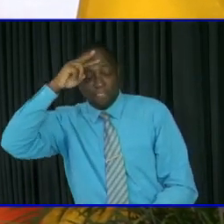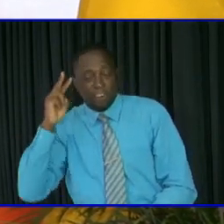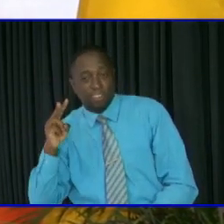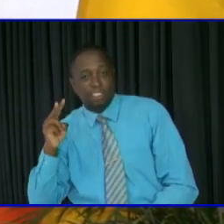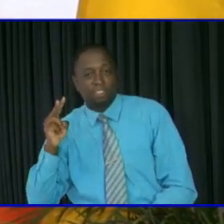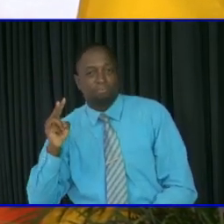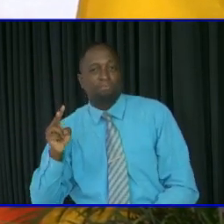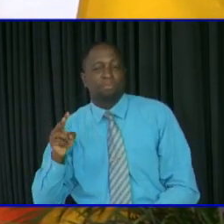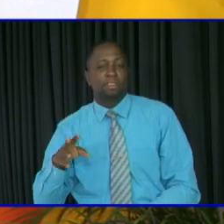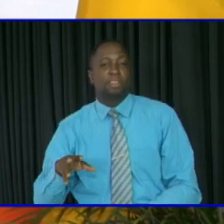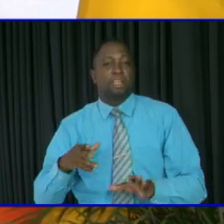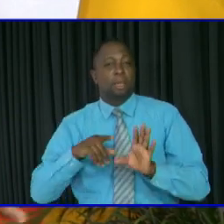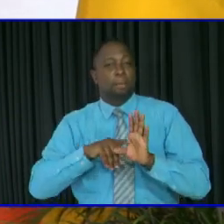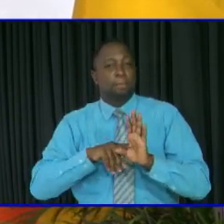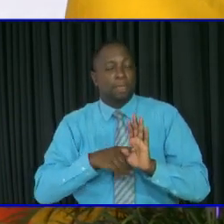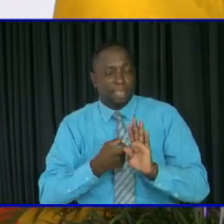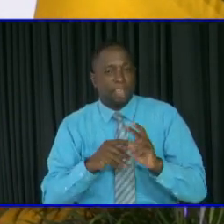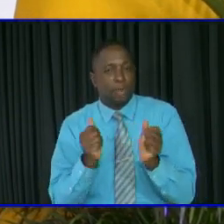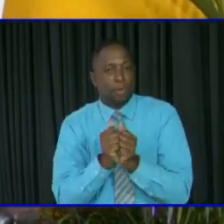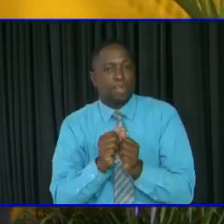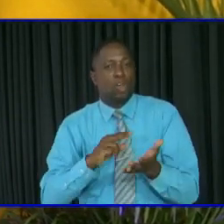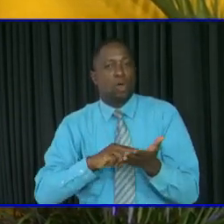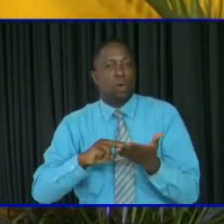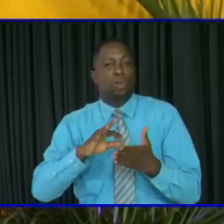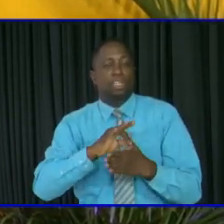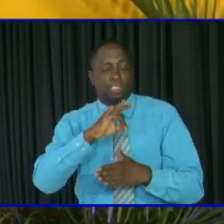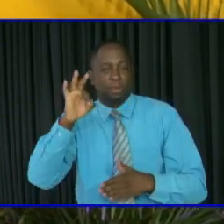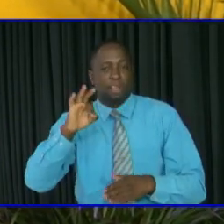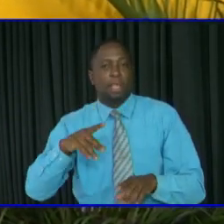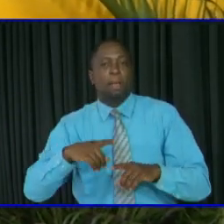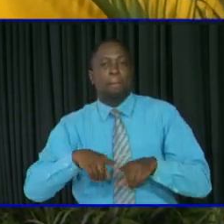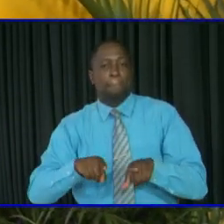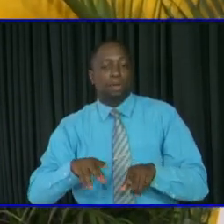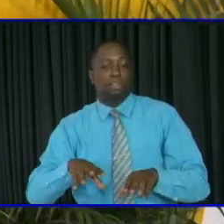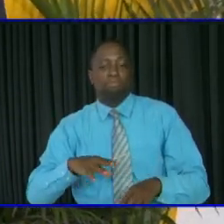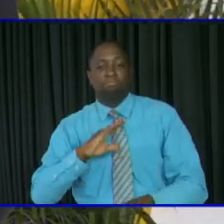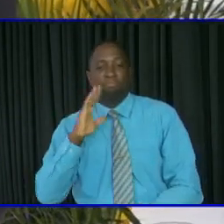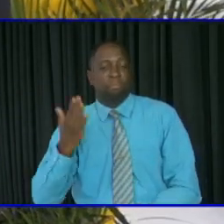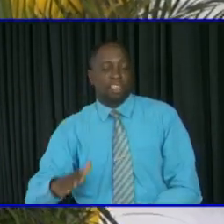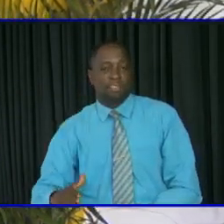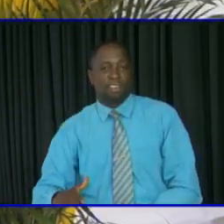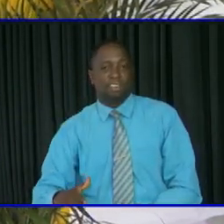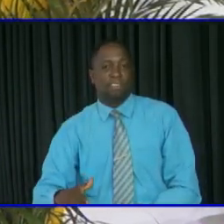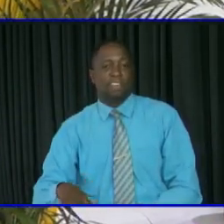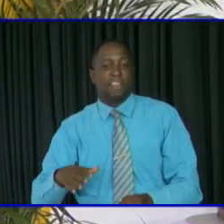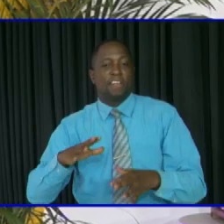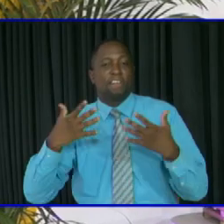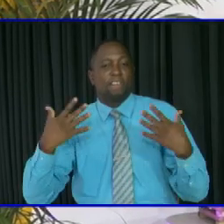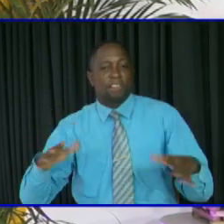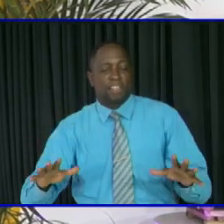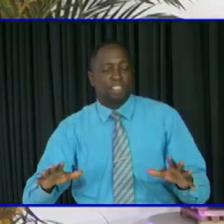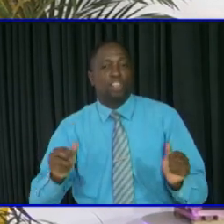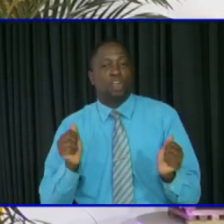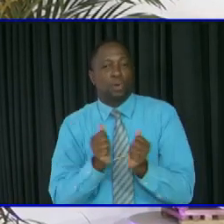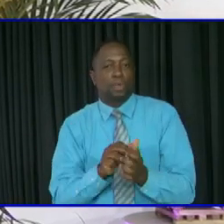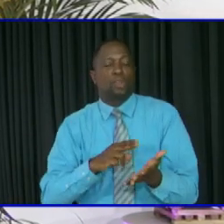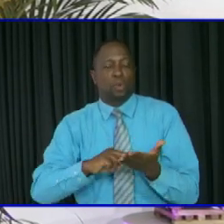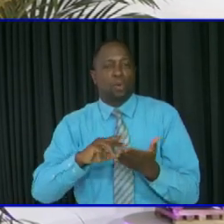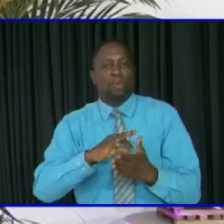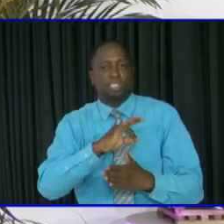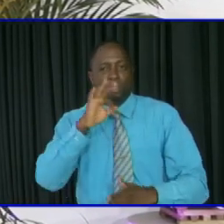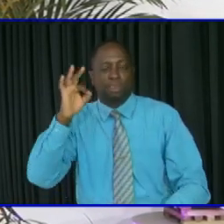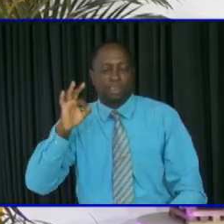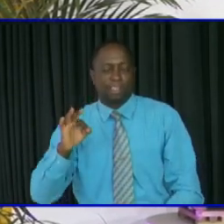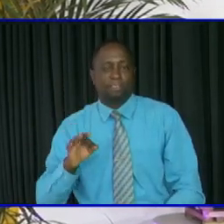with the Holy Spirit. If it is that you are going to make it, if it is that you are going to be wise and not